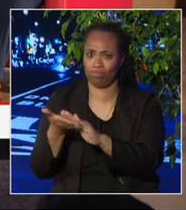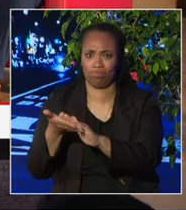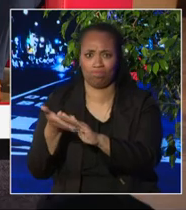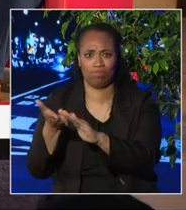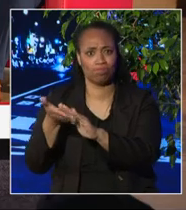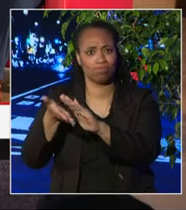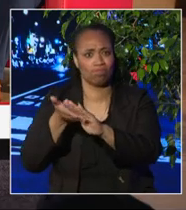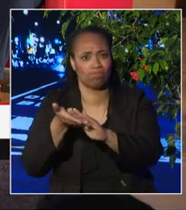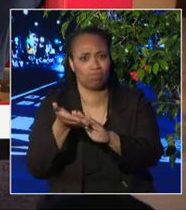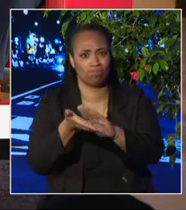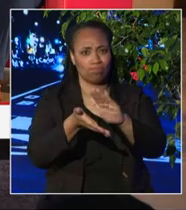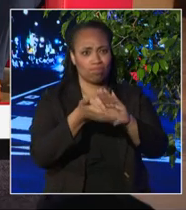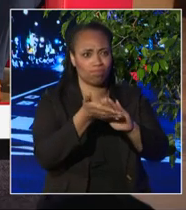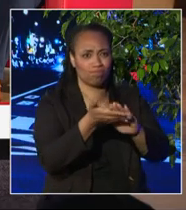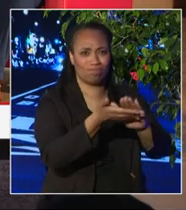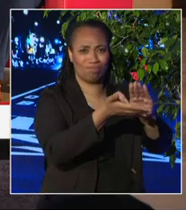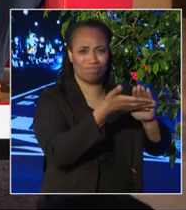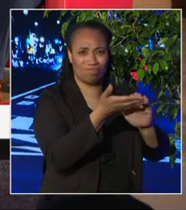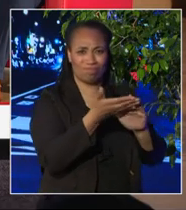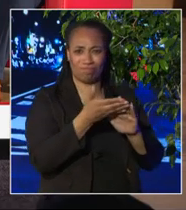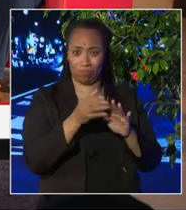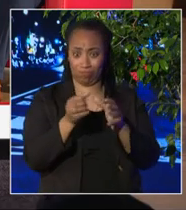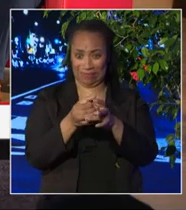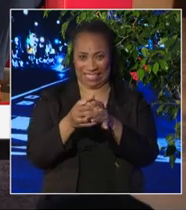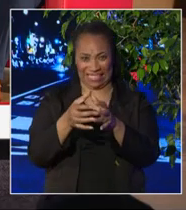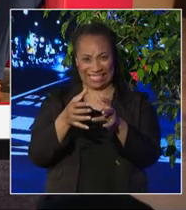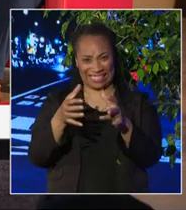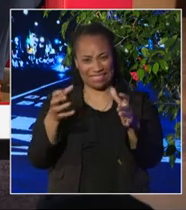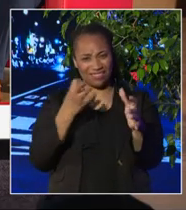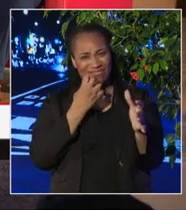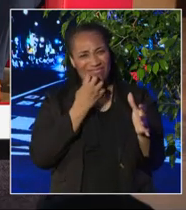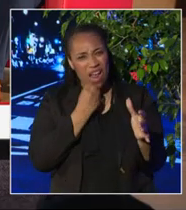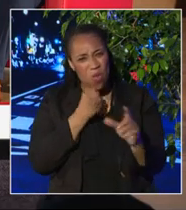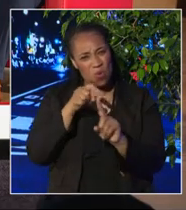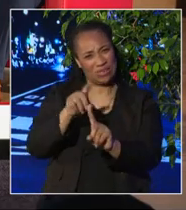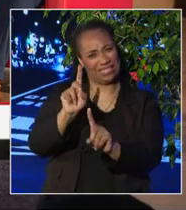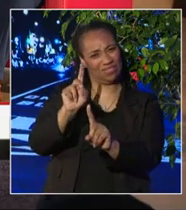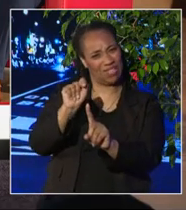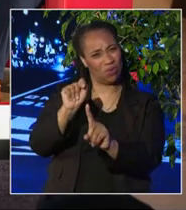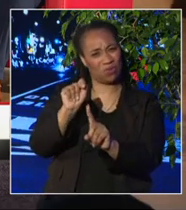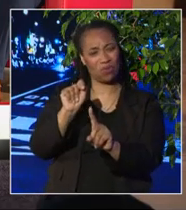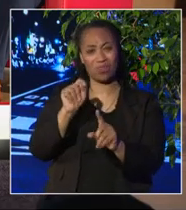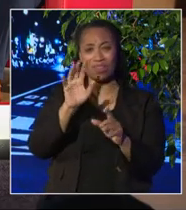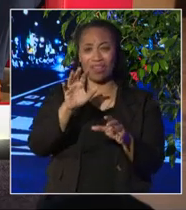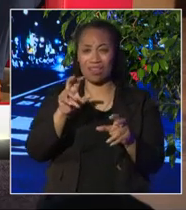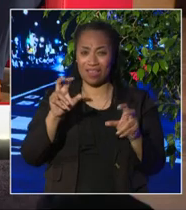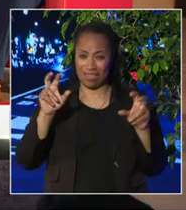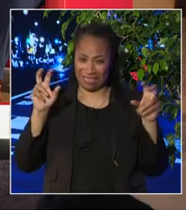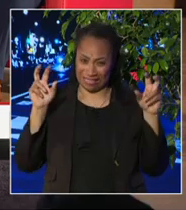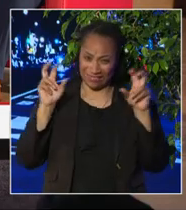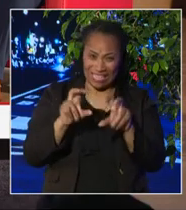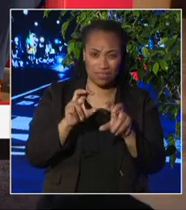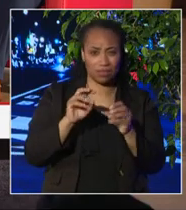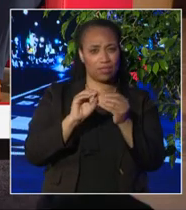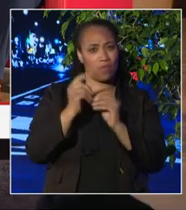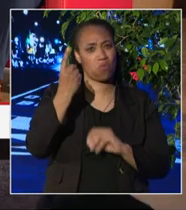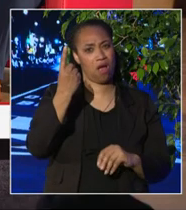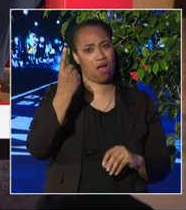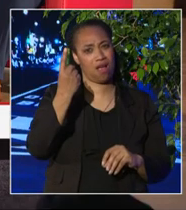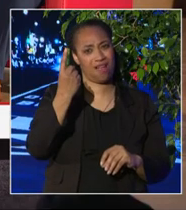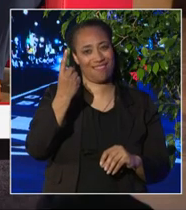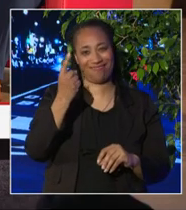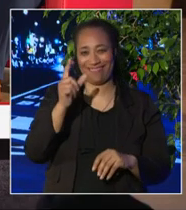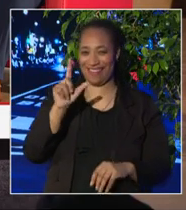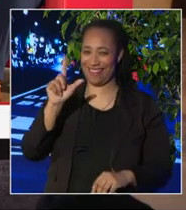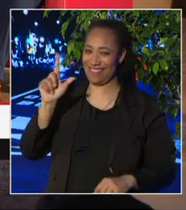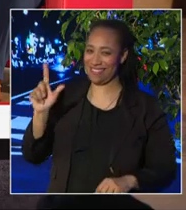us to invest in the #1 park system and library system in the United States of America. And